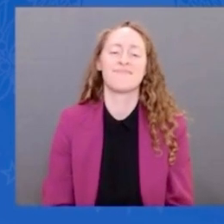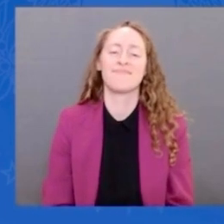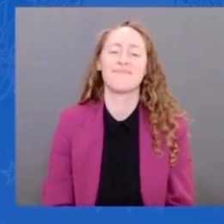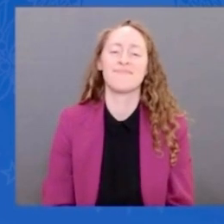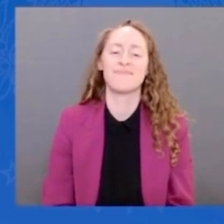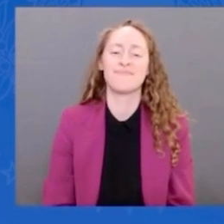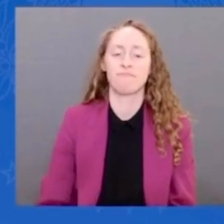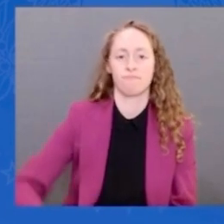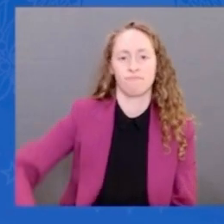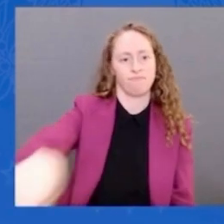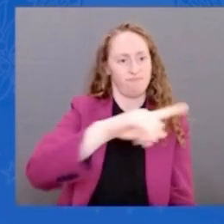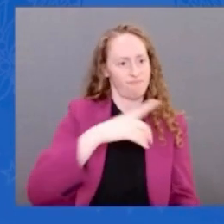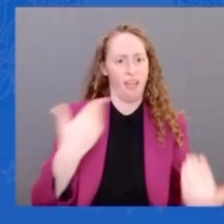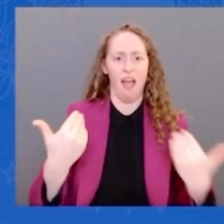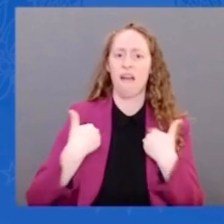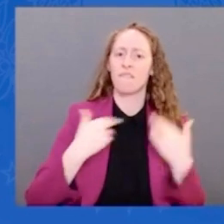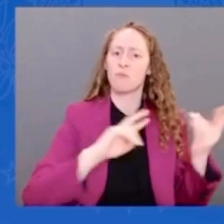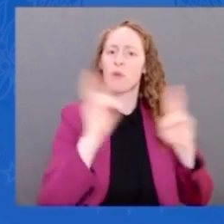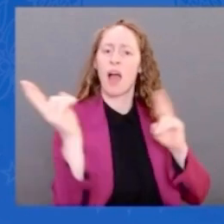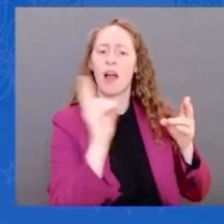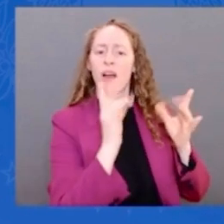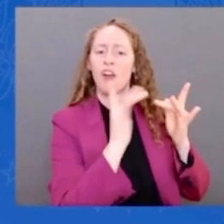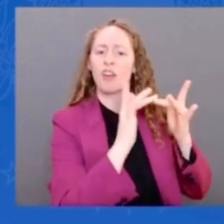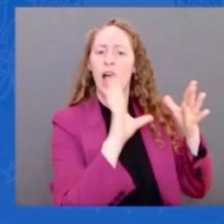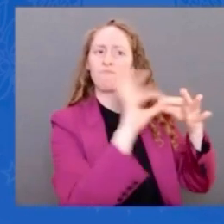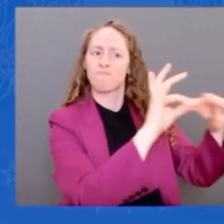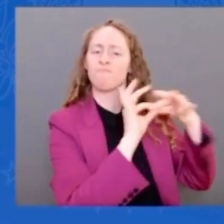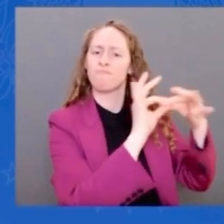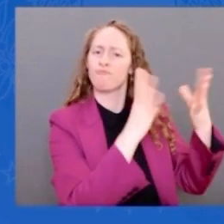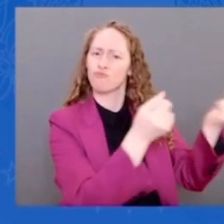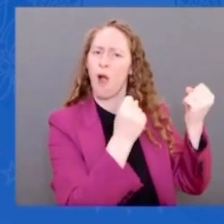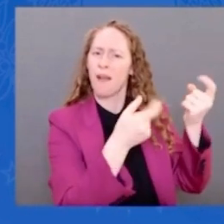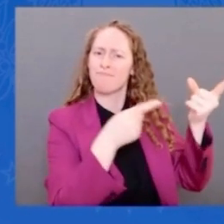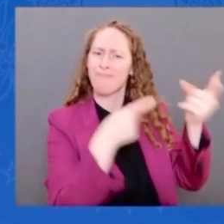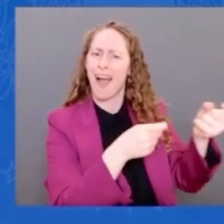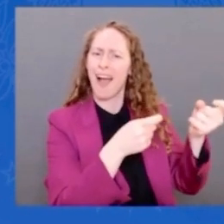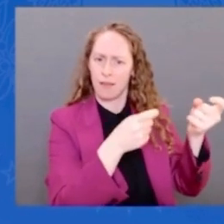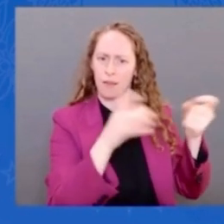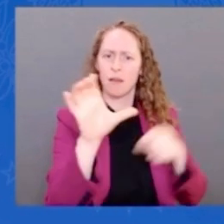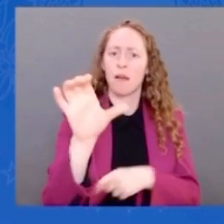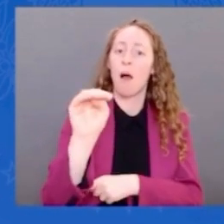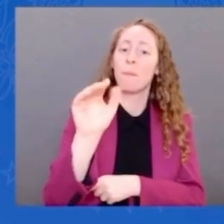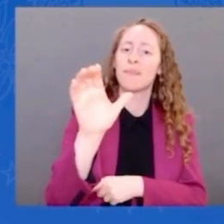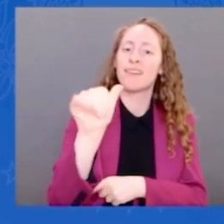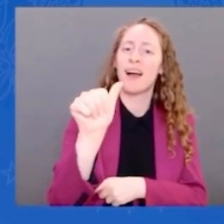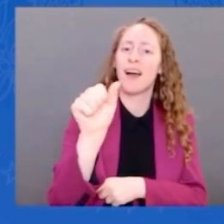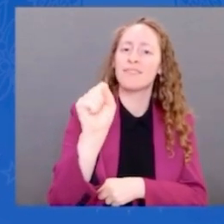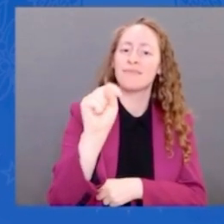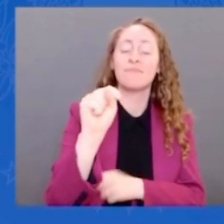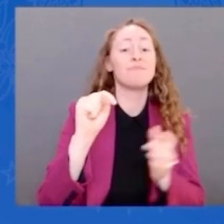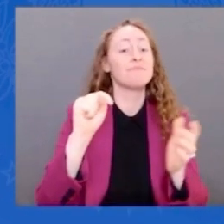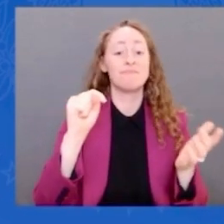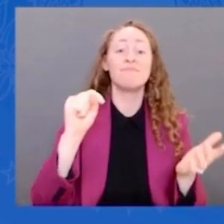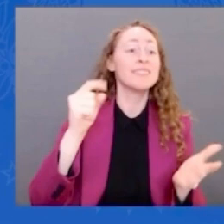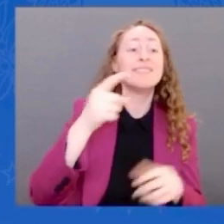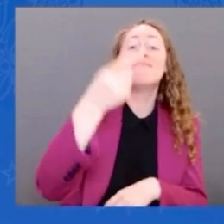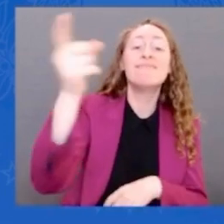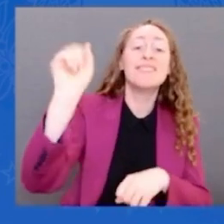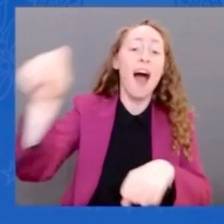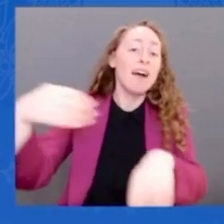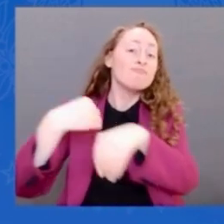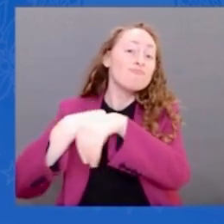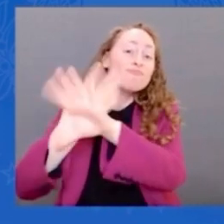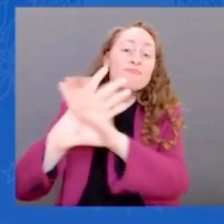stay connected with family, receive telehealth health care, and go to classes and